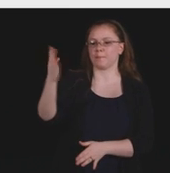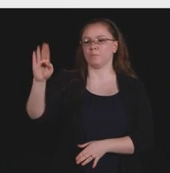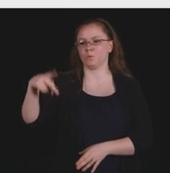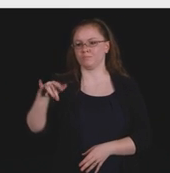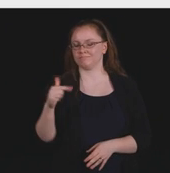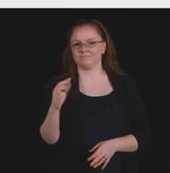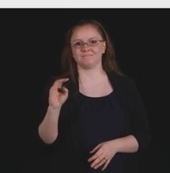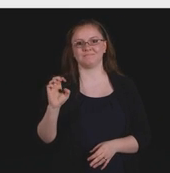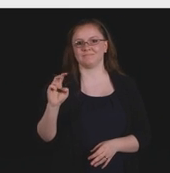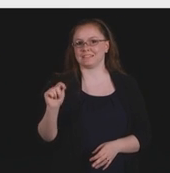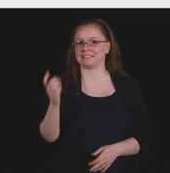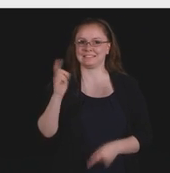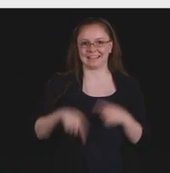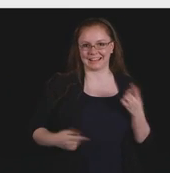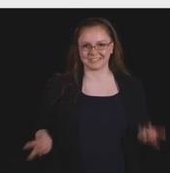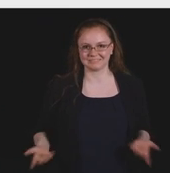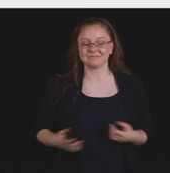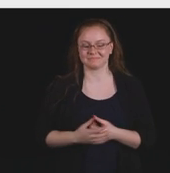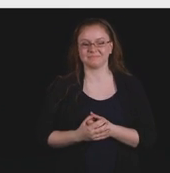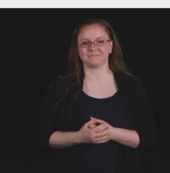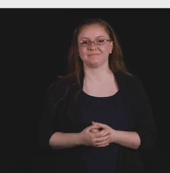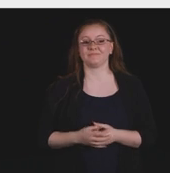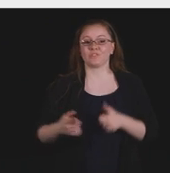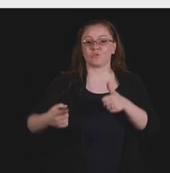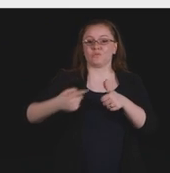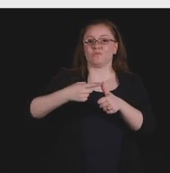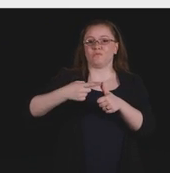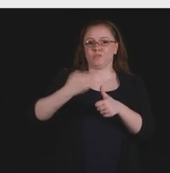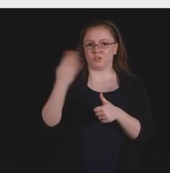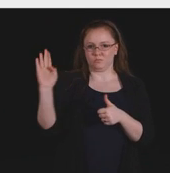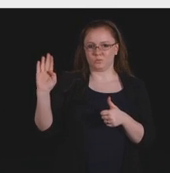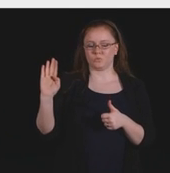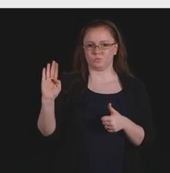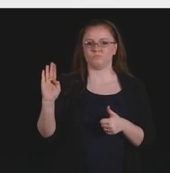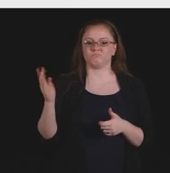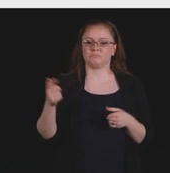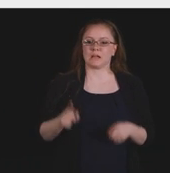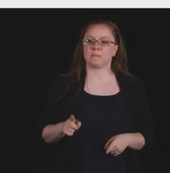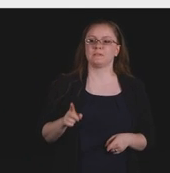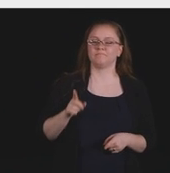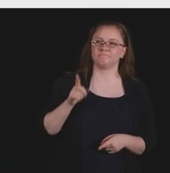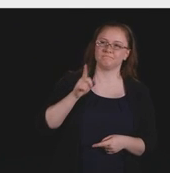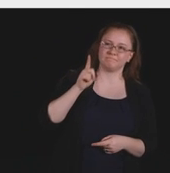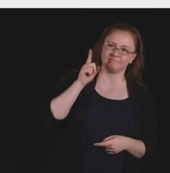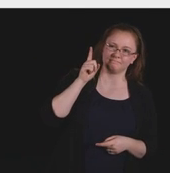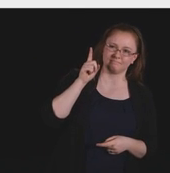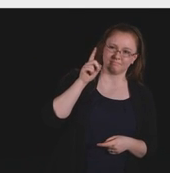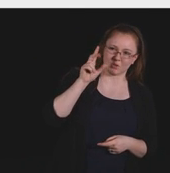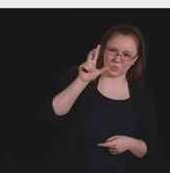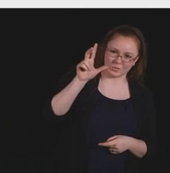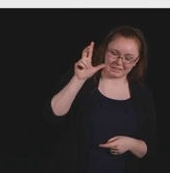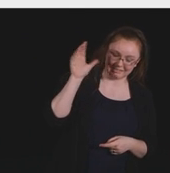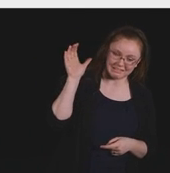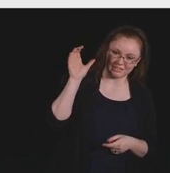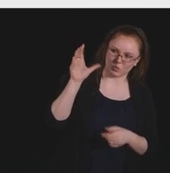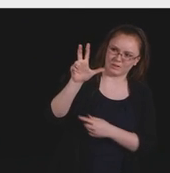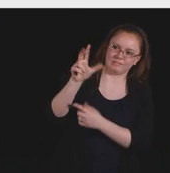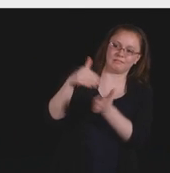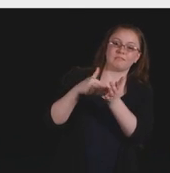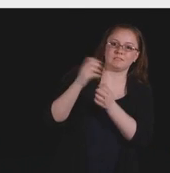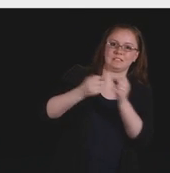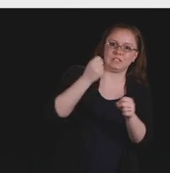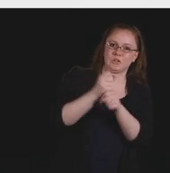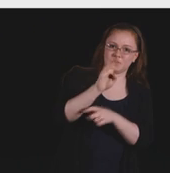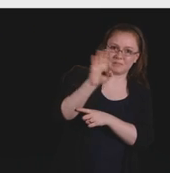First blue pigment came into existence 3,000 years BC, when lapis lazuli